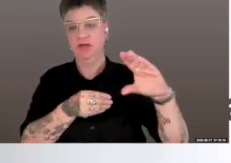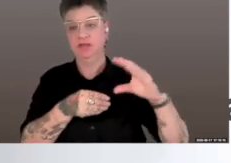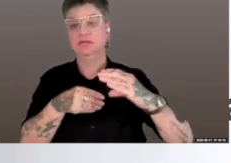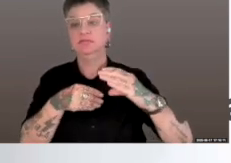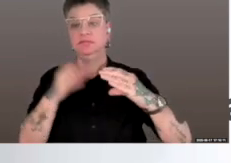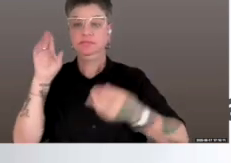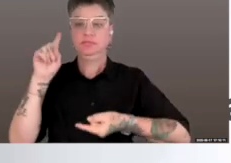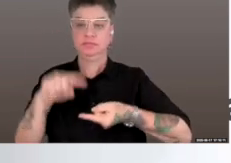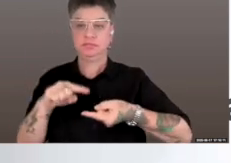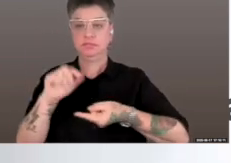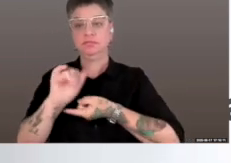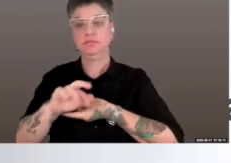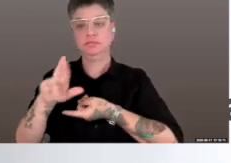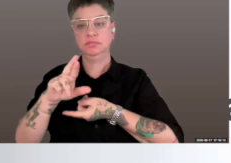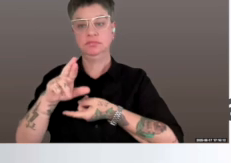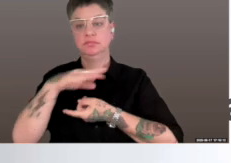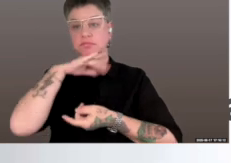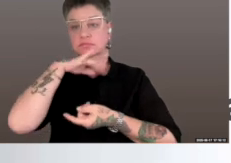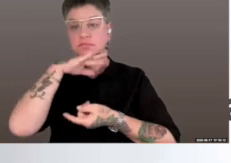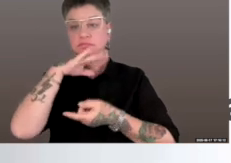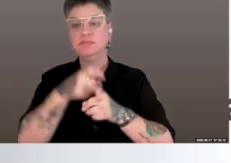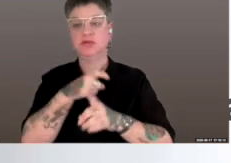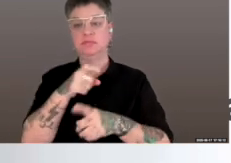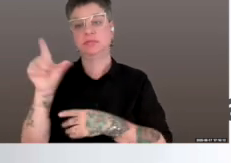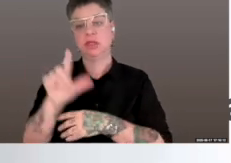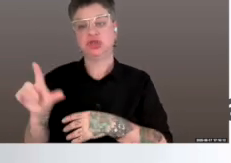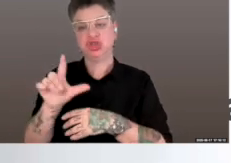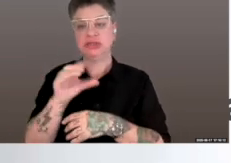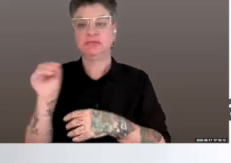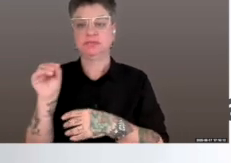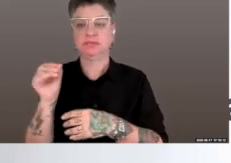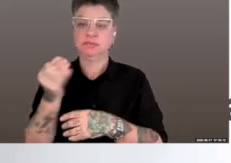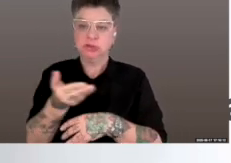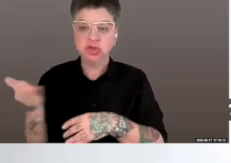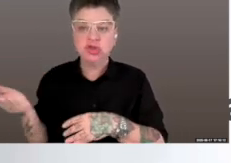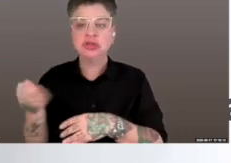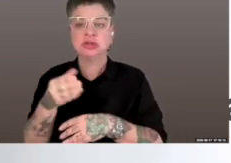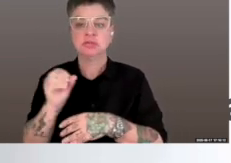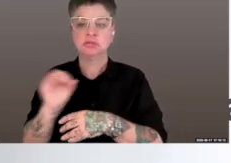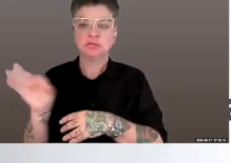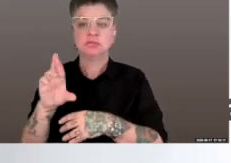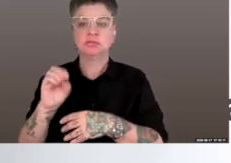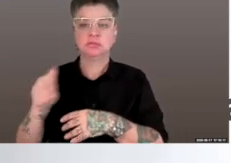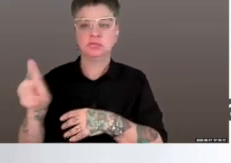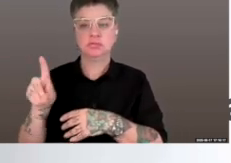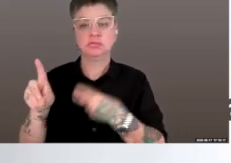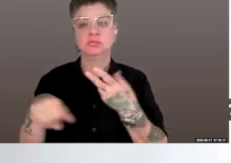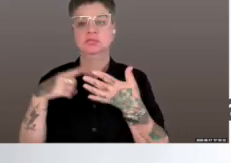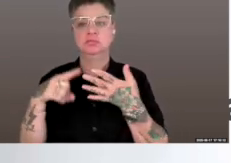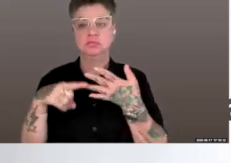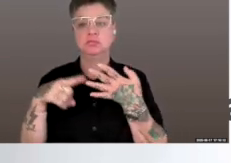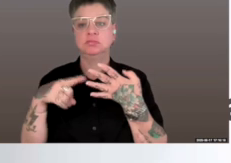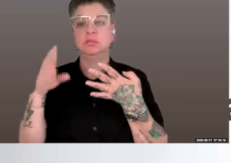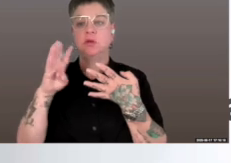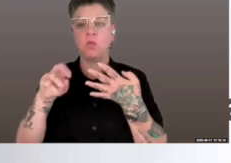control as key priorities, with the expectation that the administration